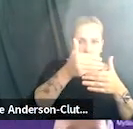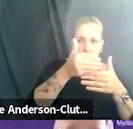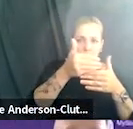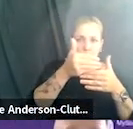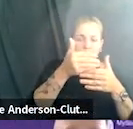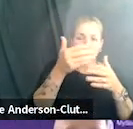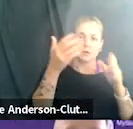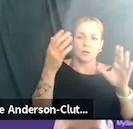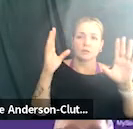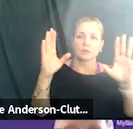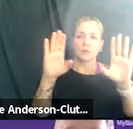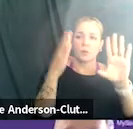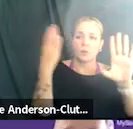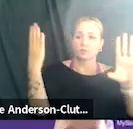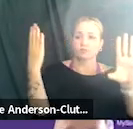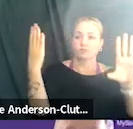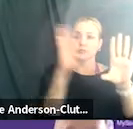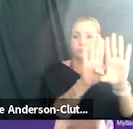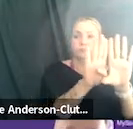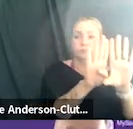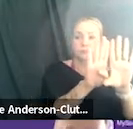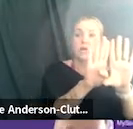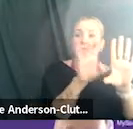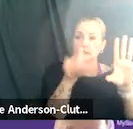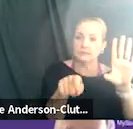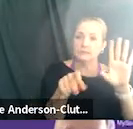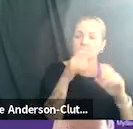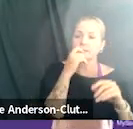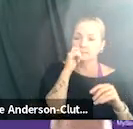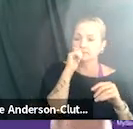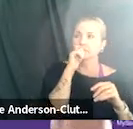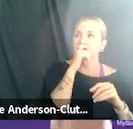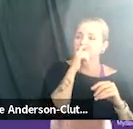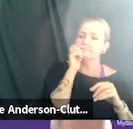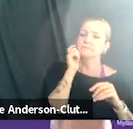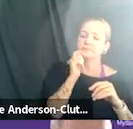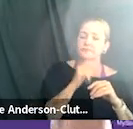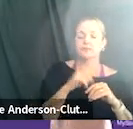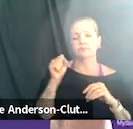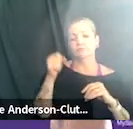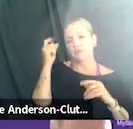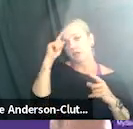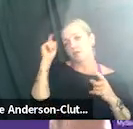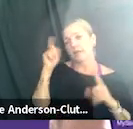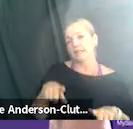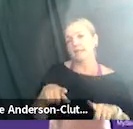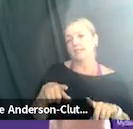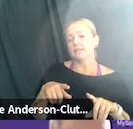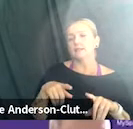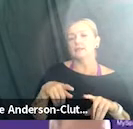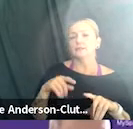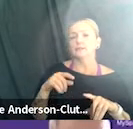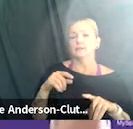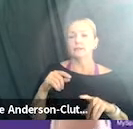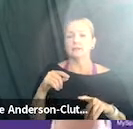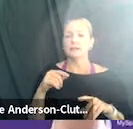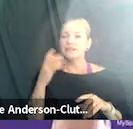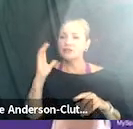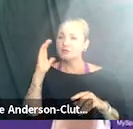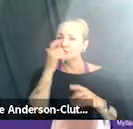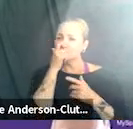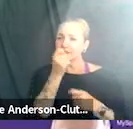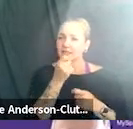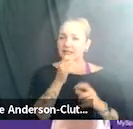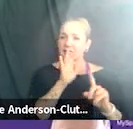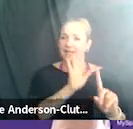part sounds more potentially like OCD. And again, it's interesting that during all this time, his sister developed similar behaviors with sort